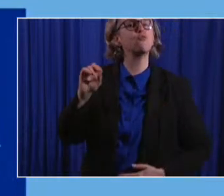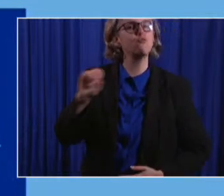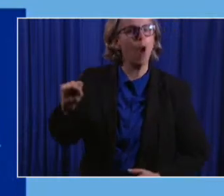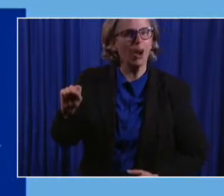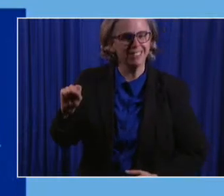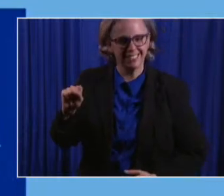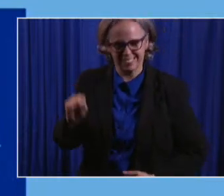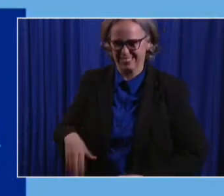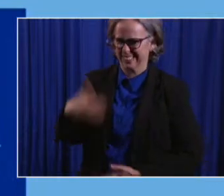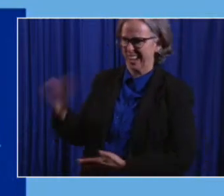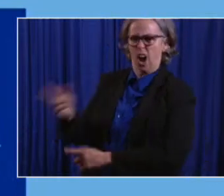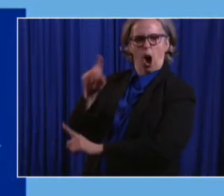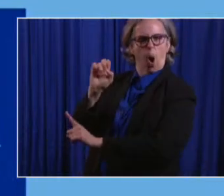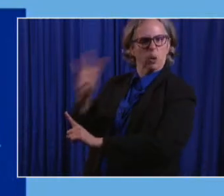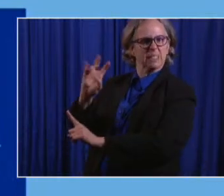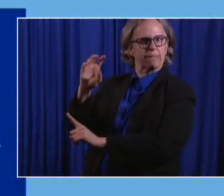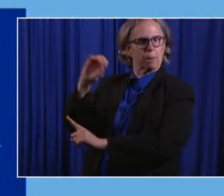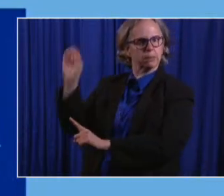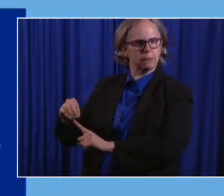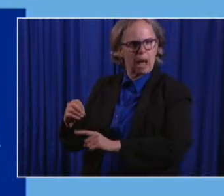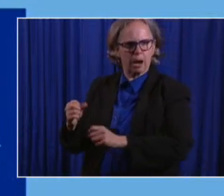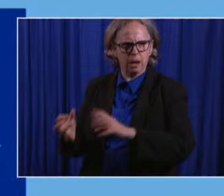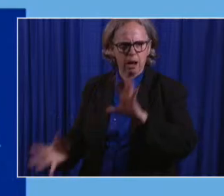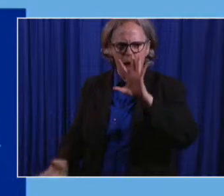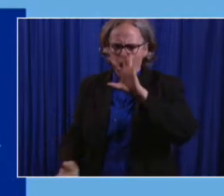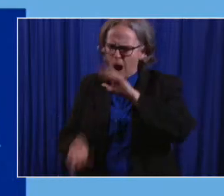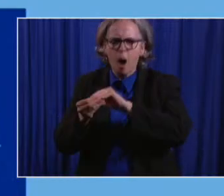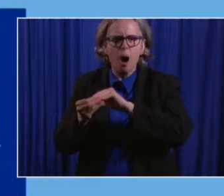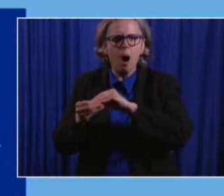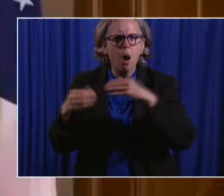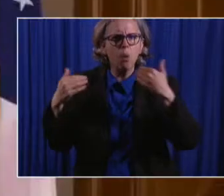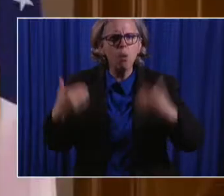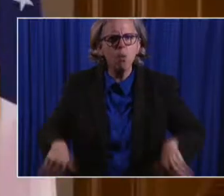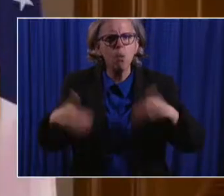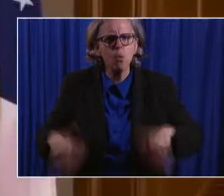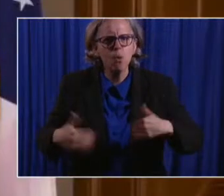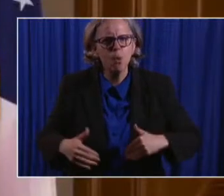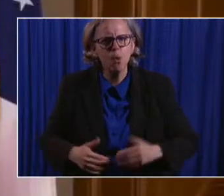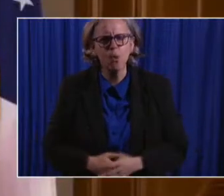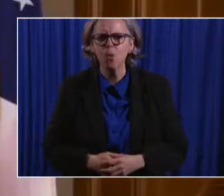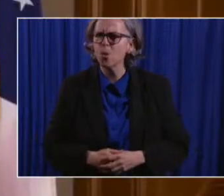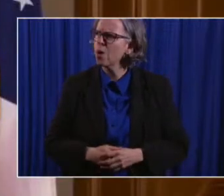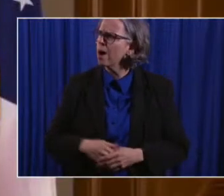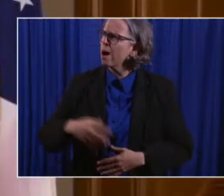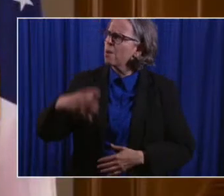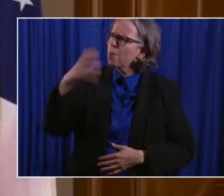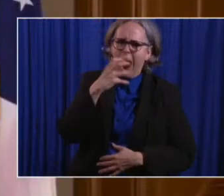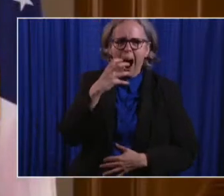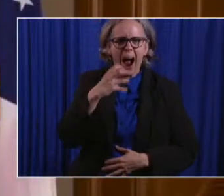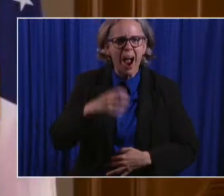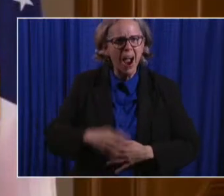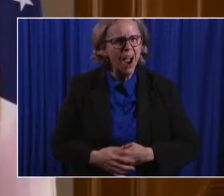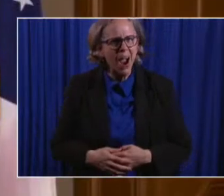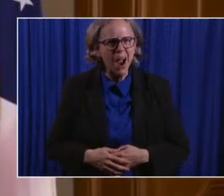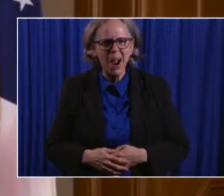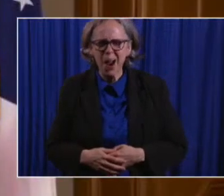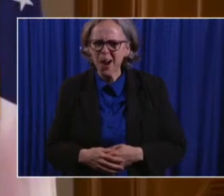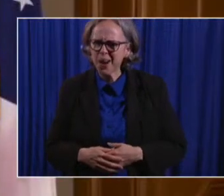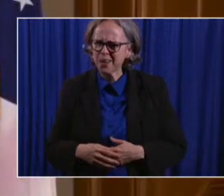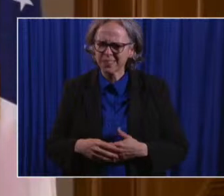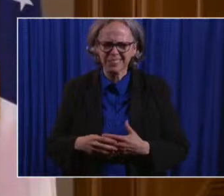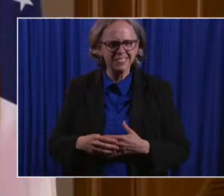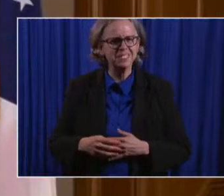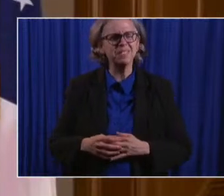Ross County with 107% increase. We have seen